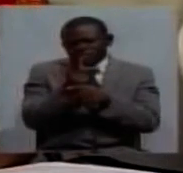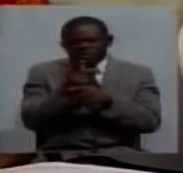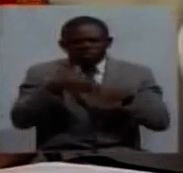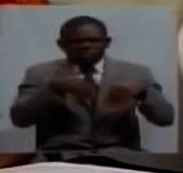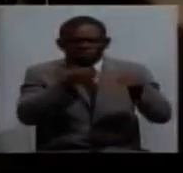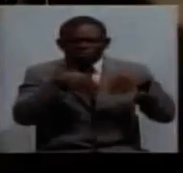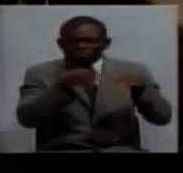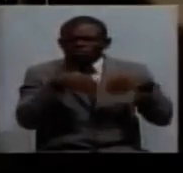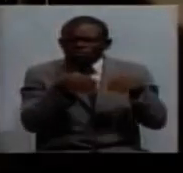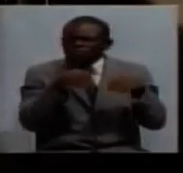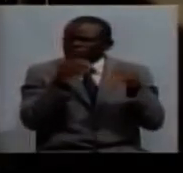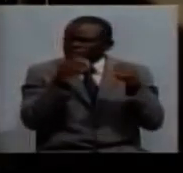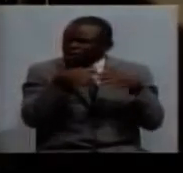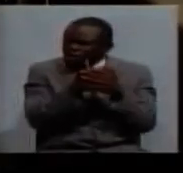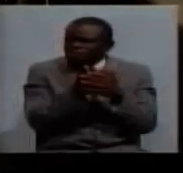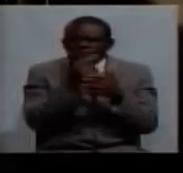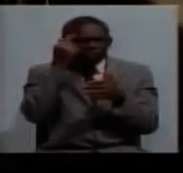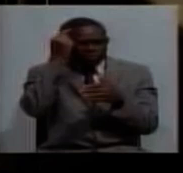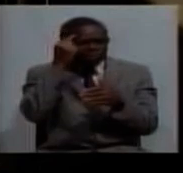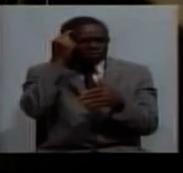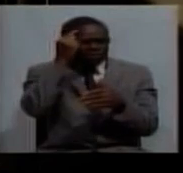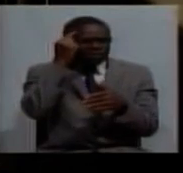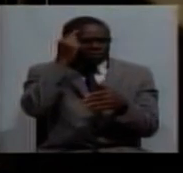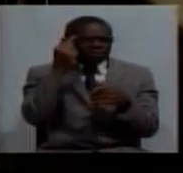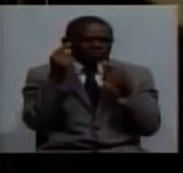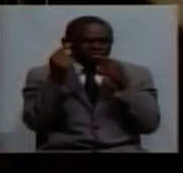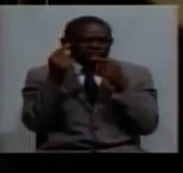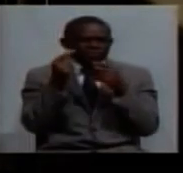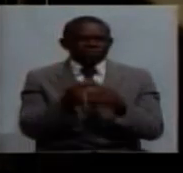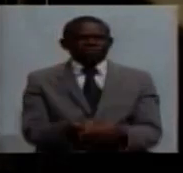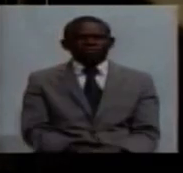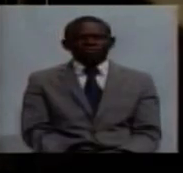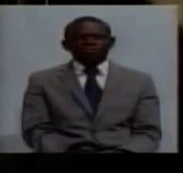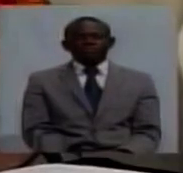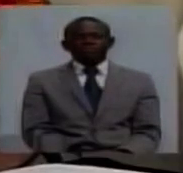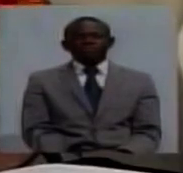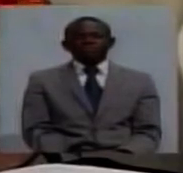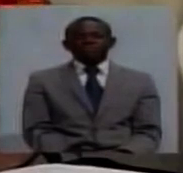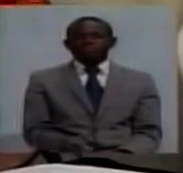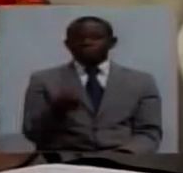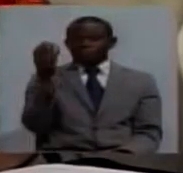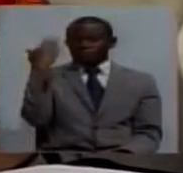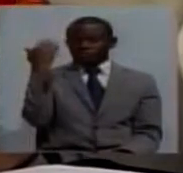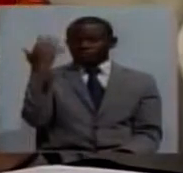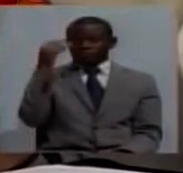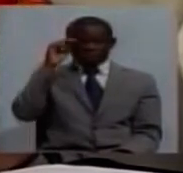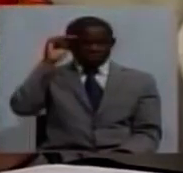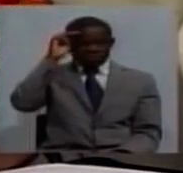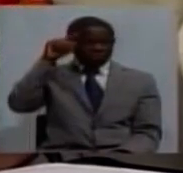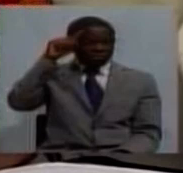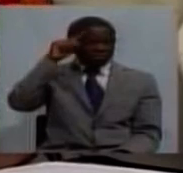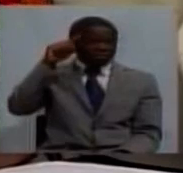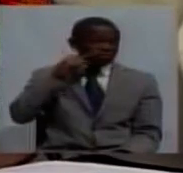sold? I have had, at one time, I think I was working in the ministry, now the Ministry of Gender, then we were under Cabinet